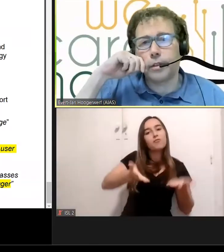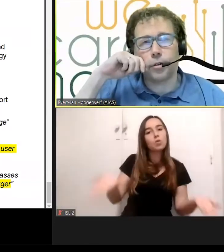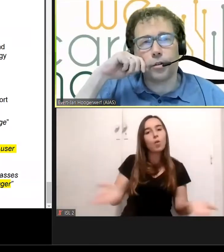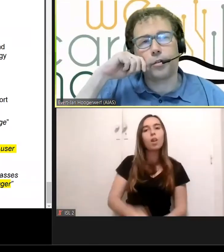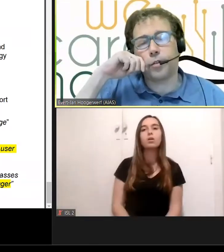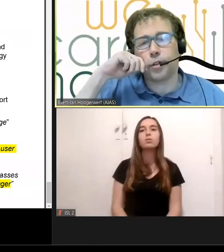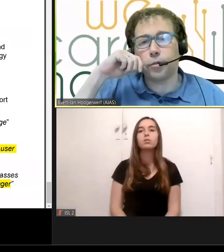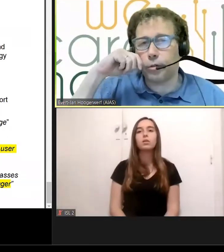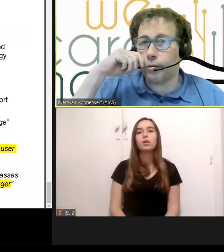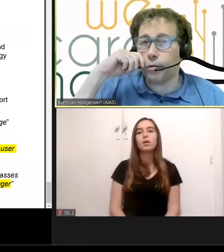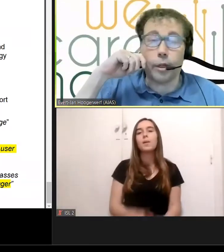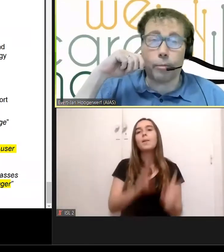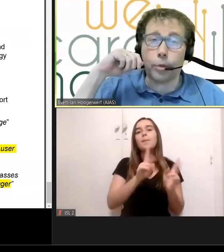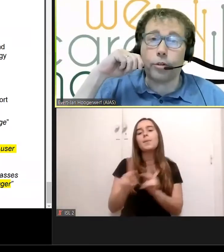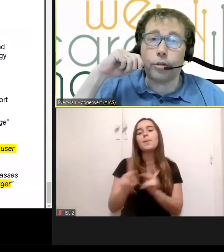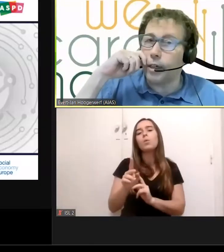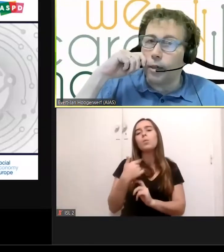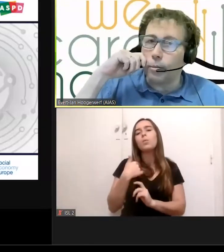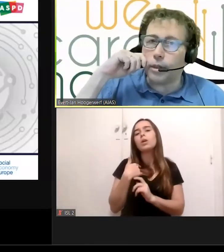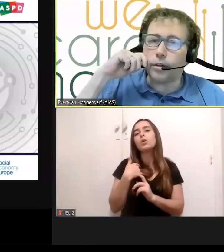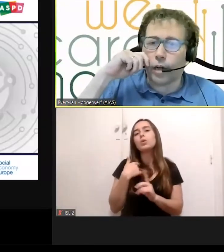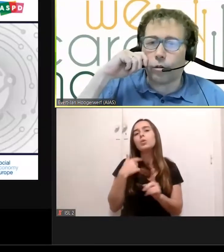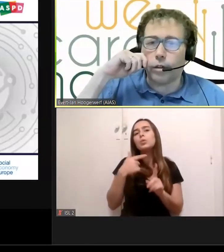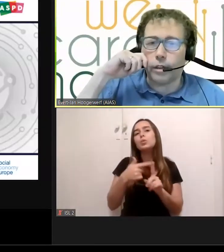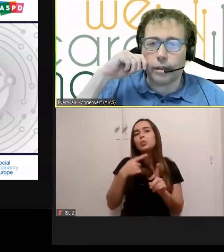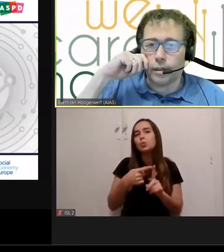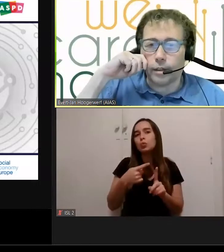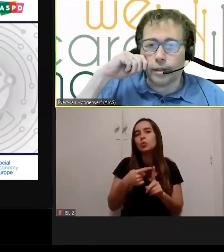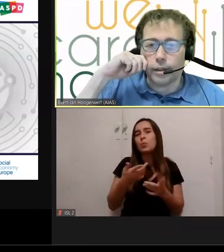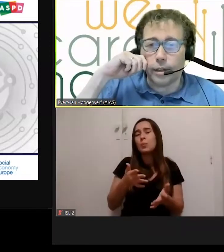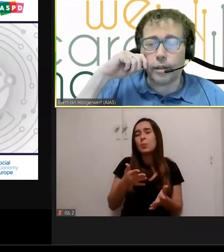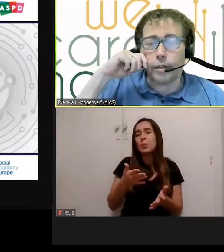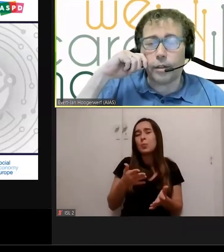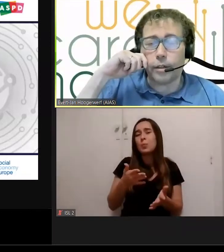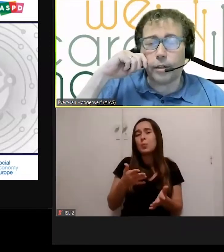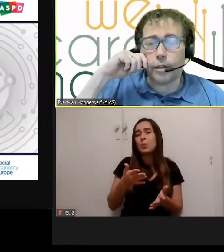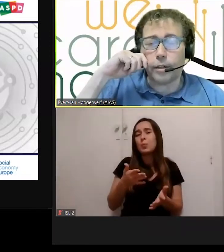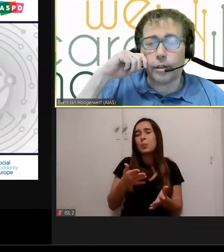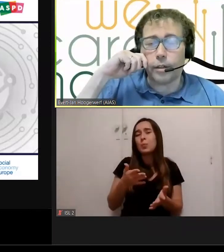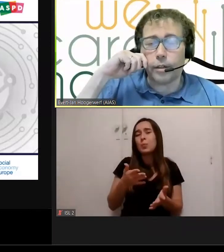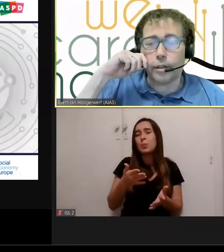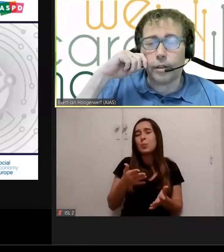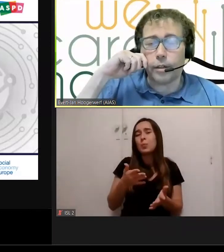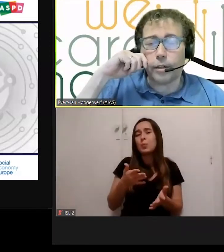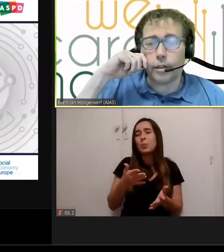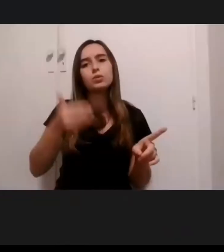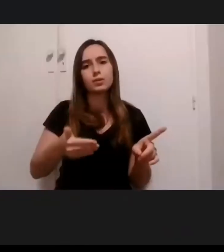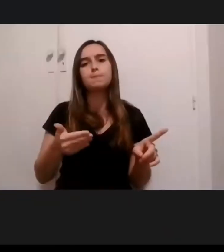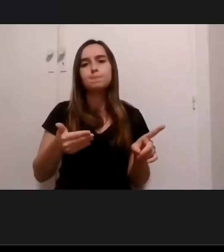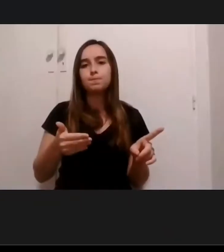we use it or we abuse it, but that it's actually, it is very important. We have to start from the